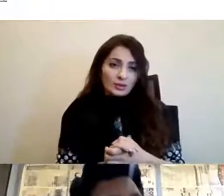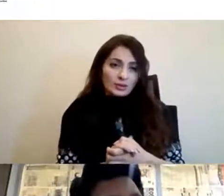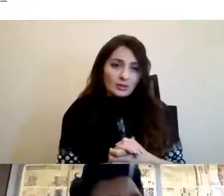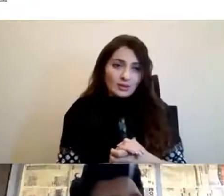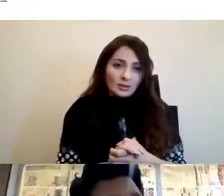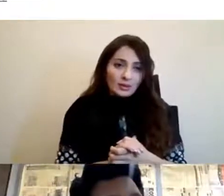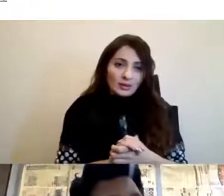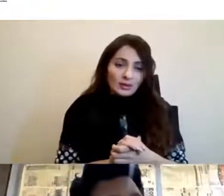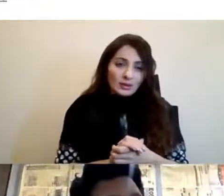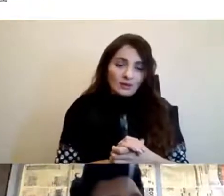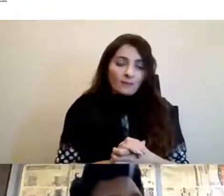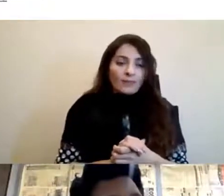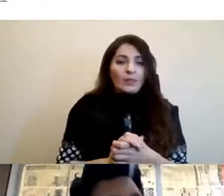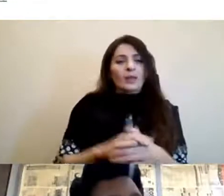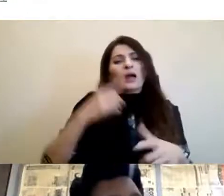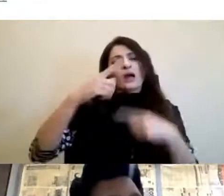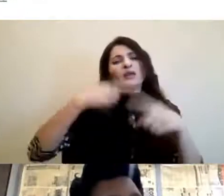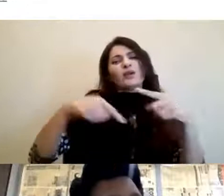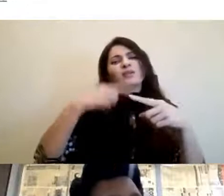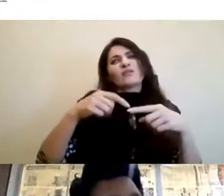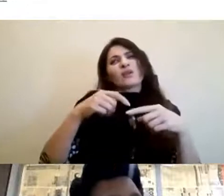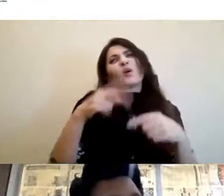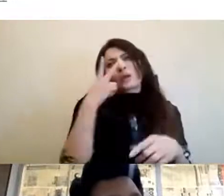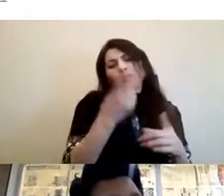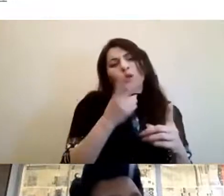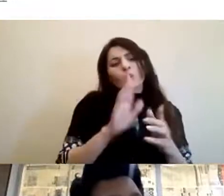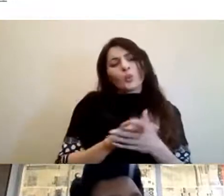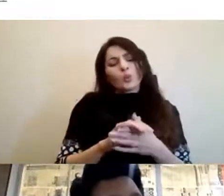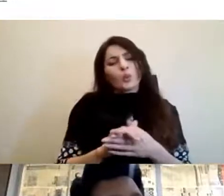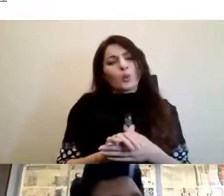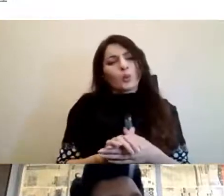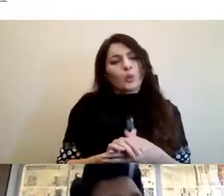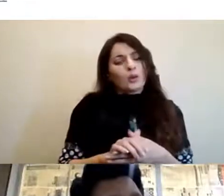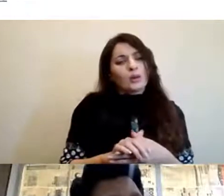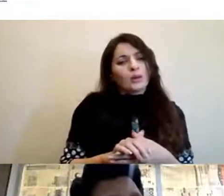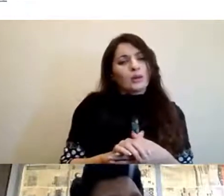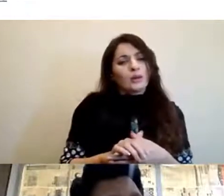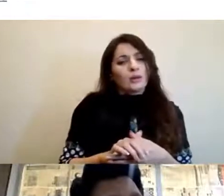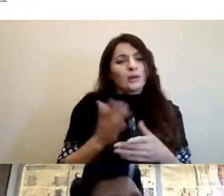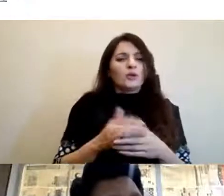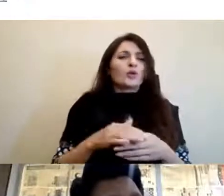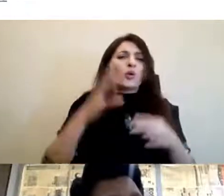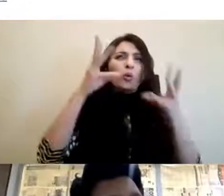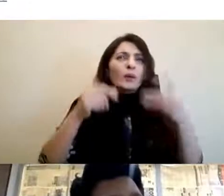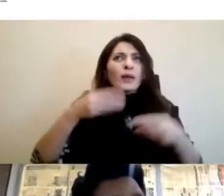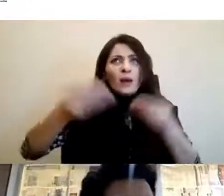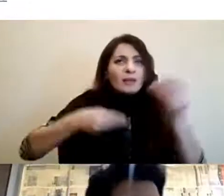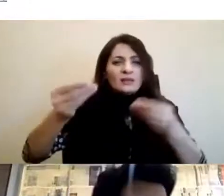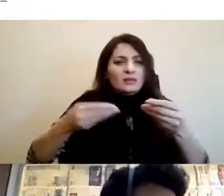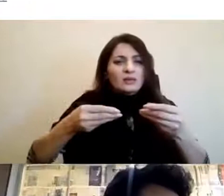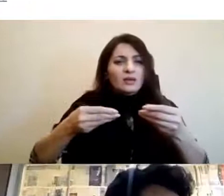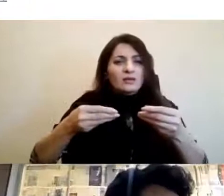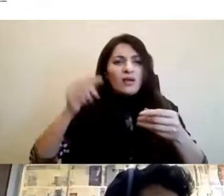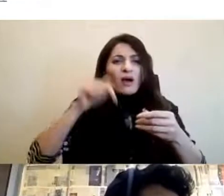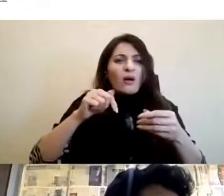from an industry point of view, the voice and the data businesses are becoming almost